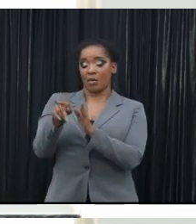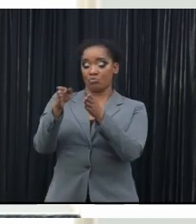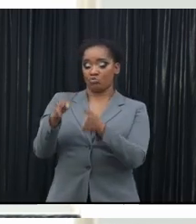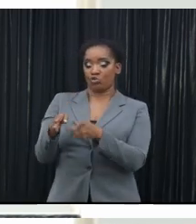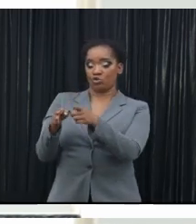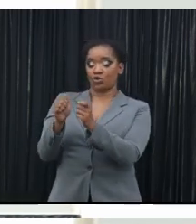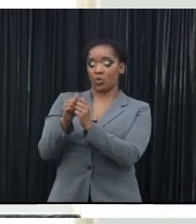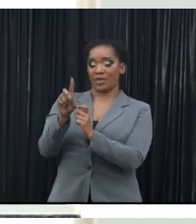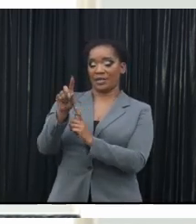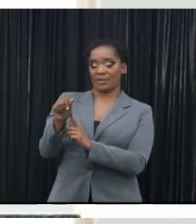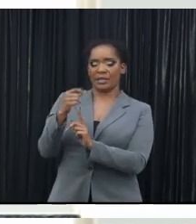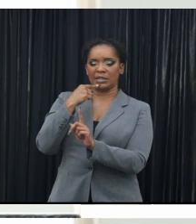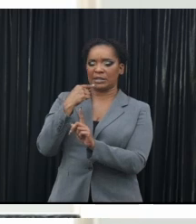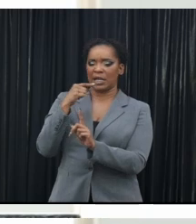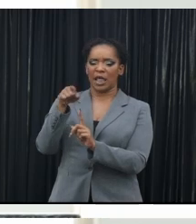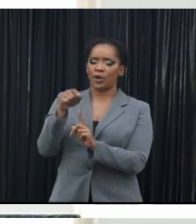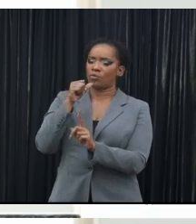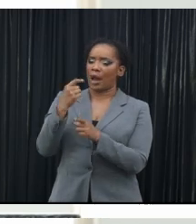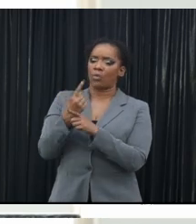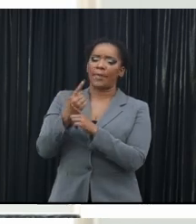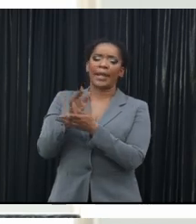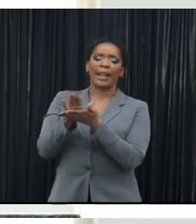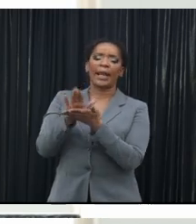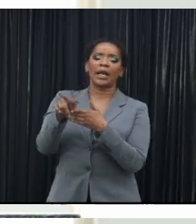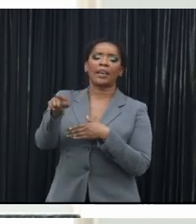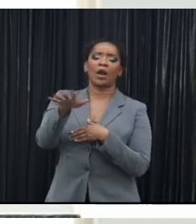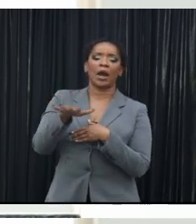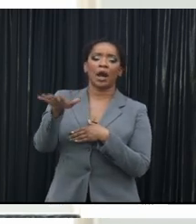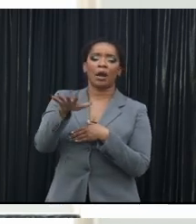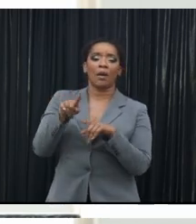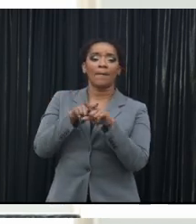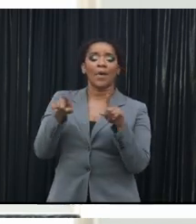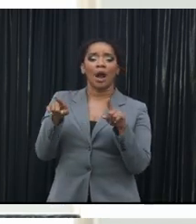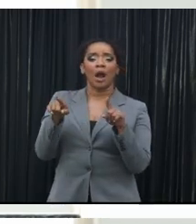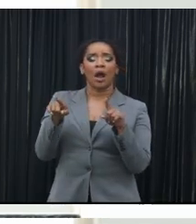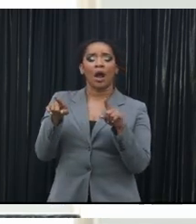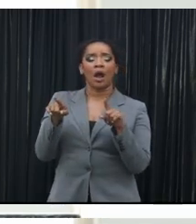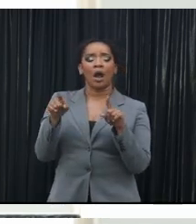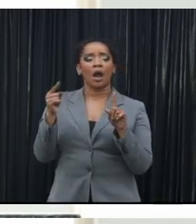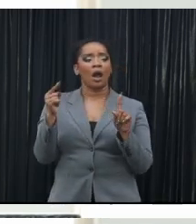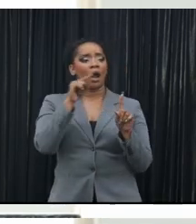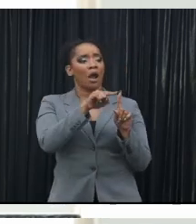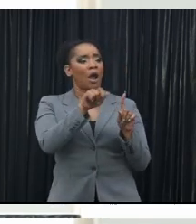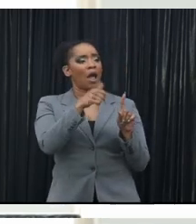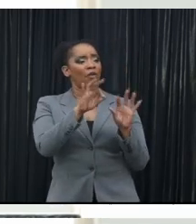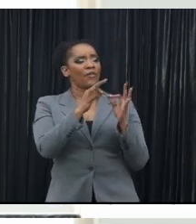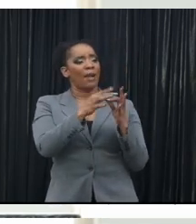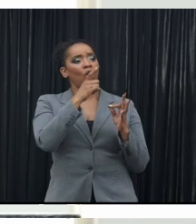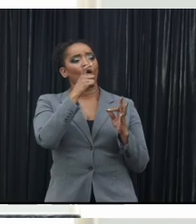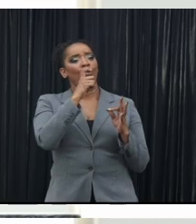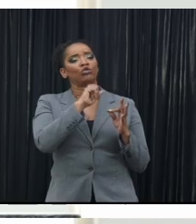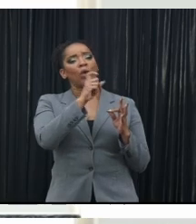disability and alleges that they aren't properly cleaning up, but doesn't find the family who is throwing trash off their